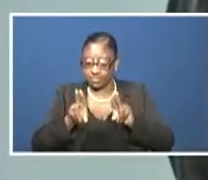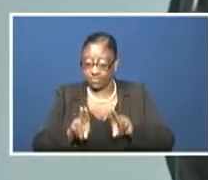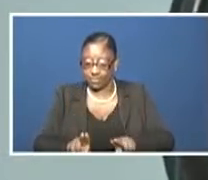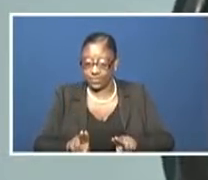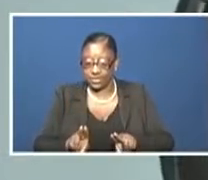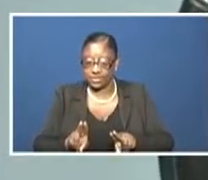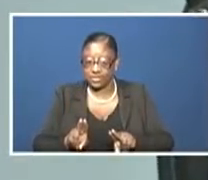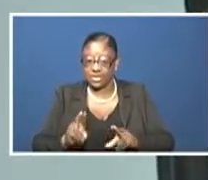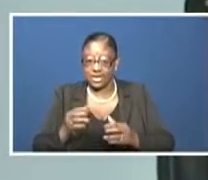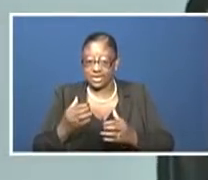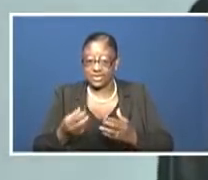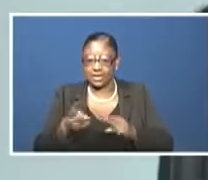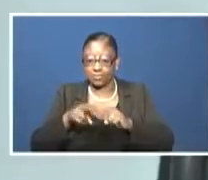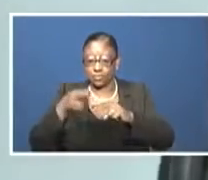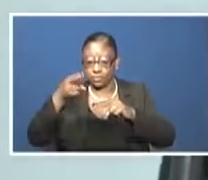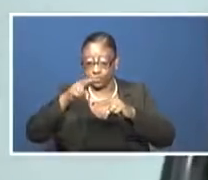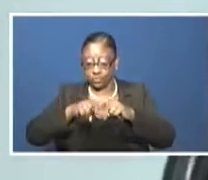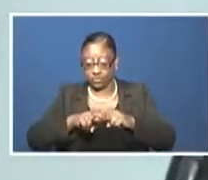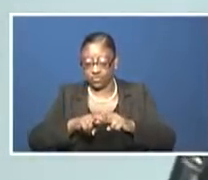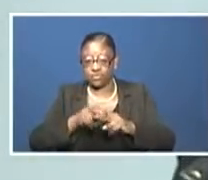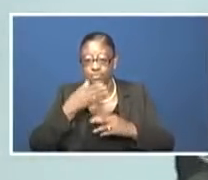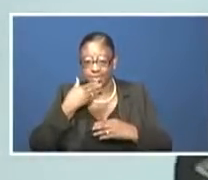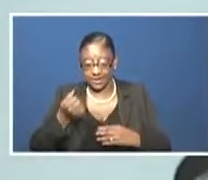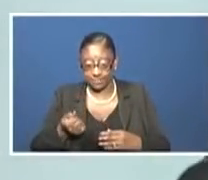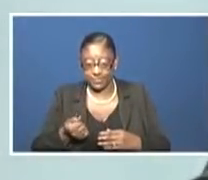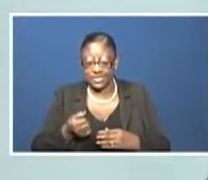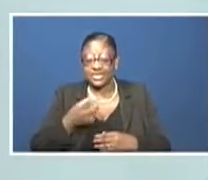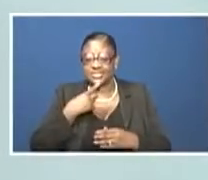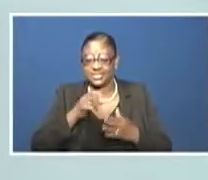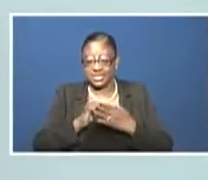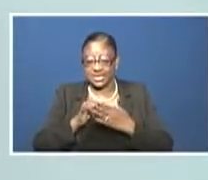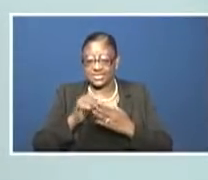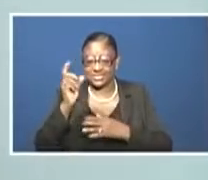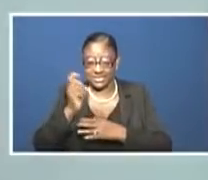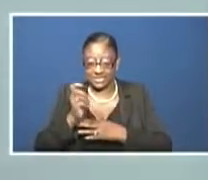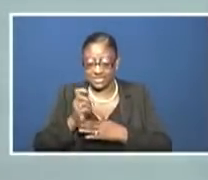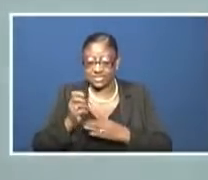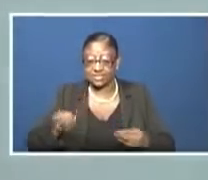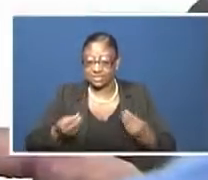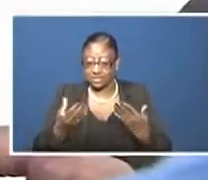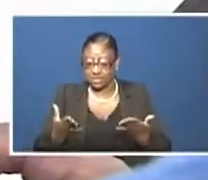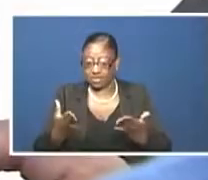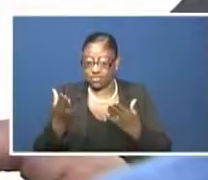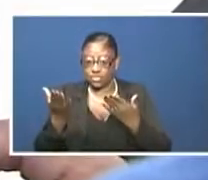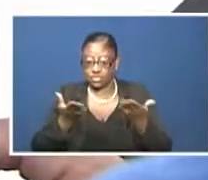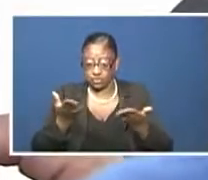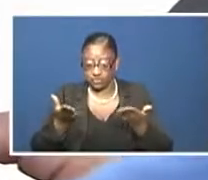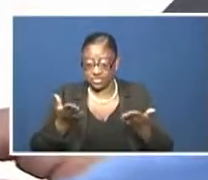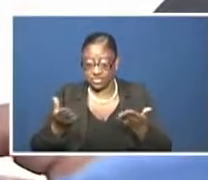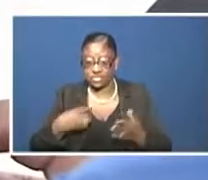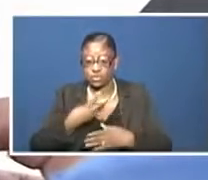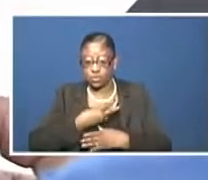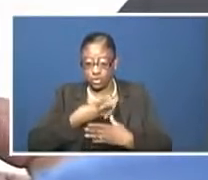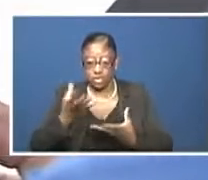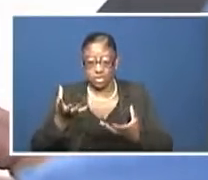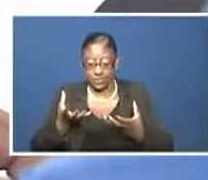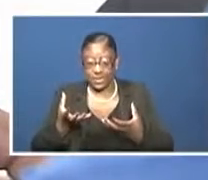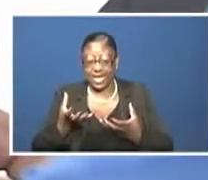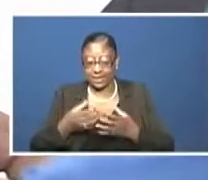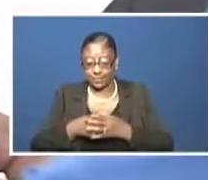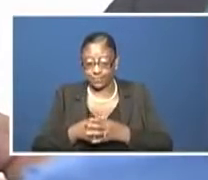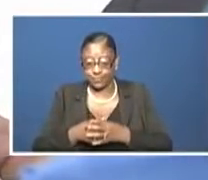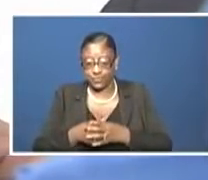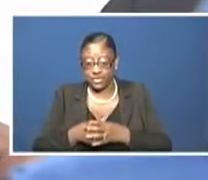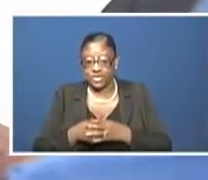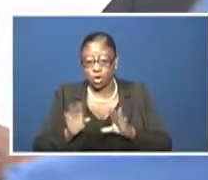healthcare needs. Additional space is absolutely necessary for us to provide the quality of services that we would like to. So this official opening